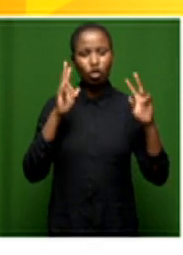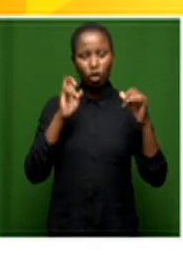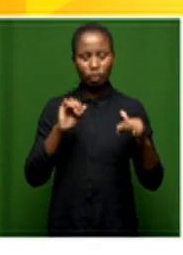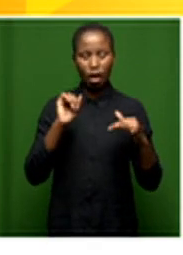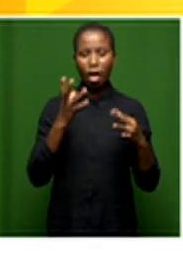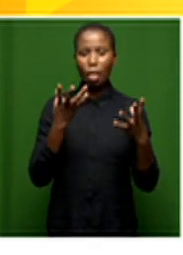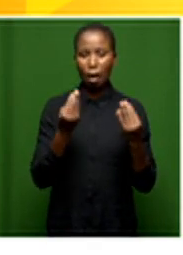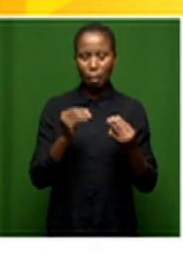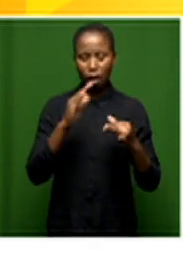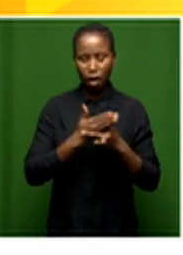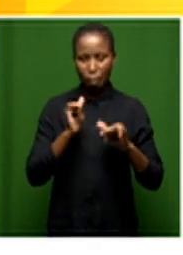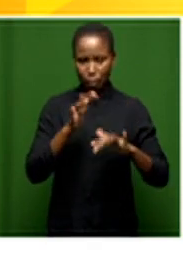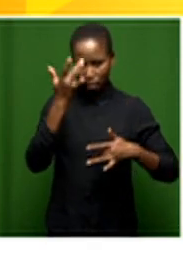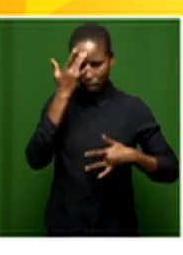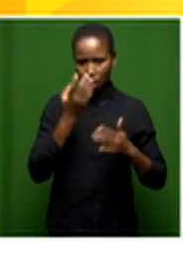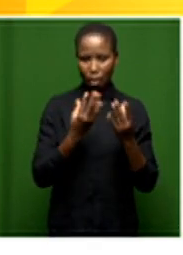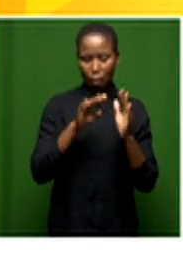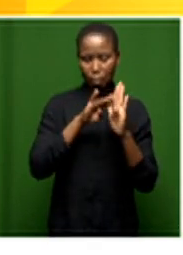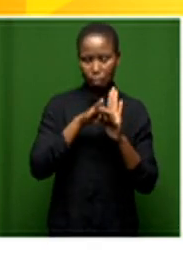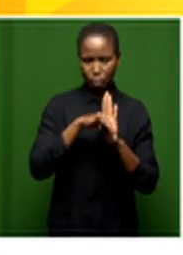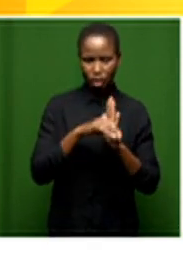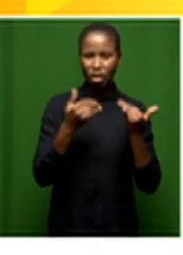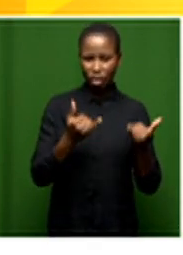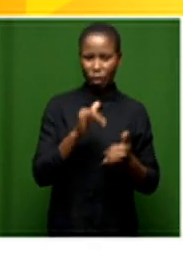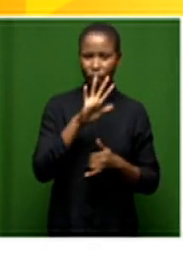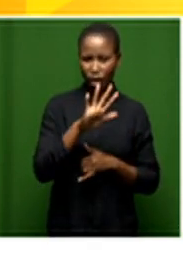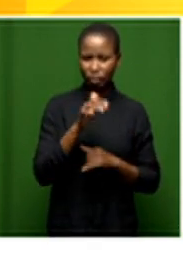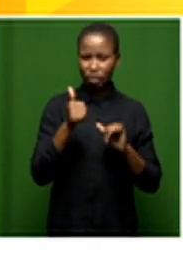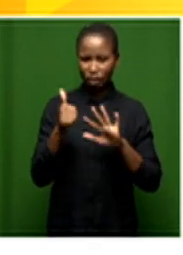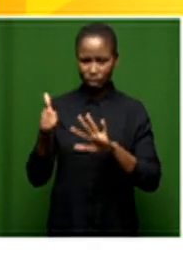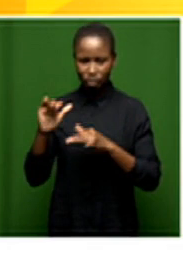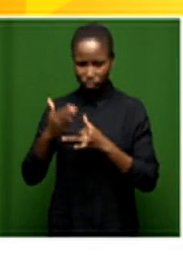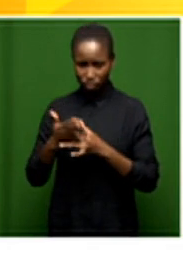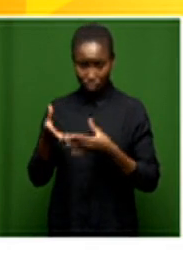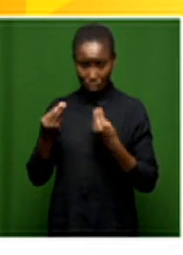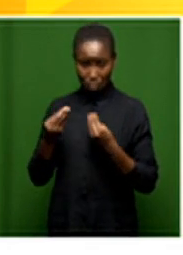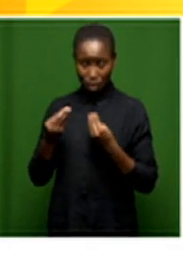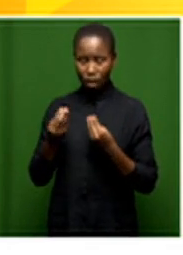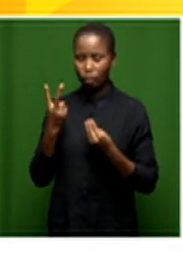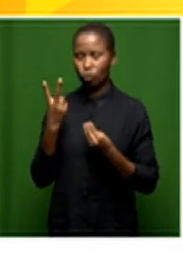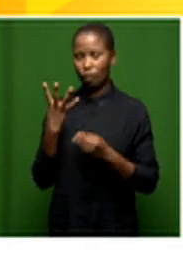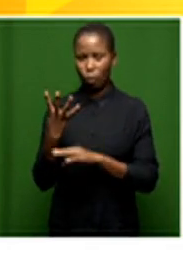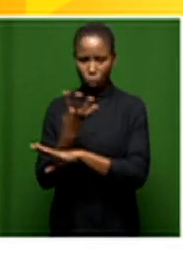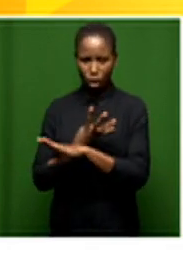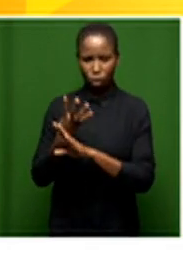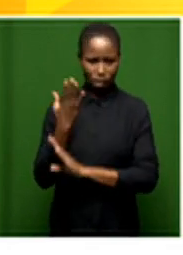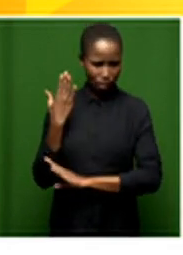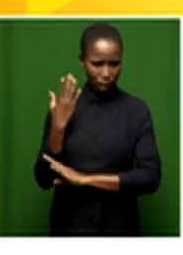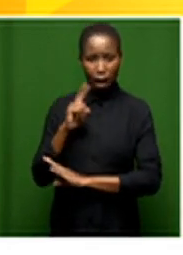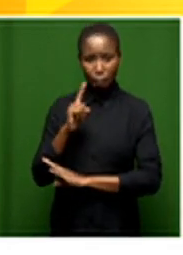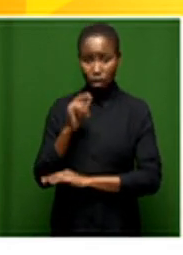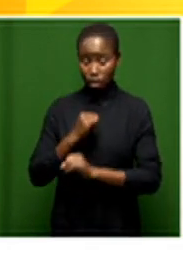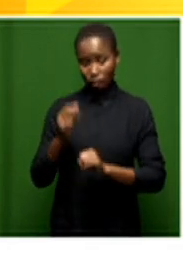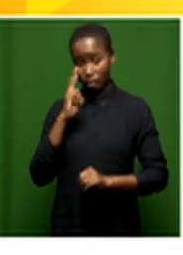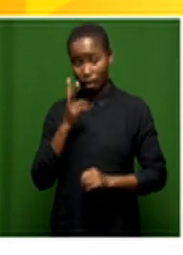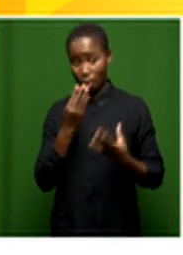gone down. Today, reporting, I think, about 566 cases in the last 24 hours. We haven't seen numbers like this